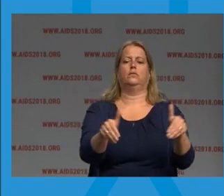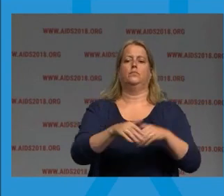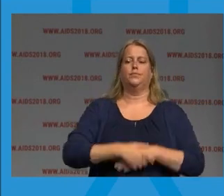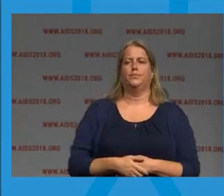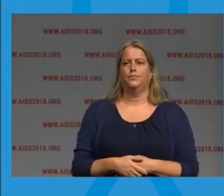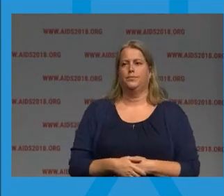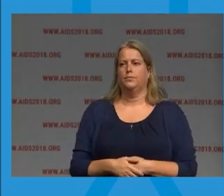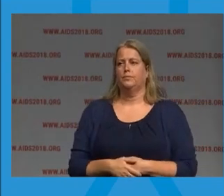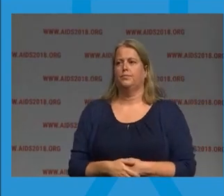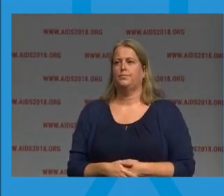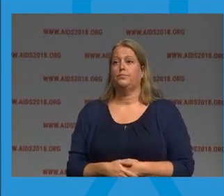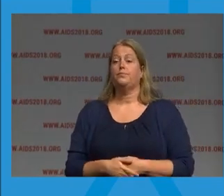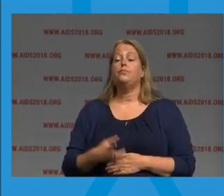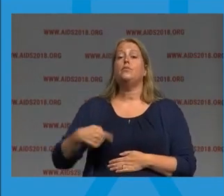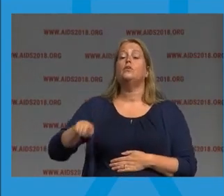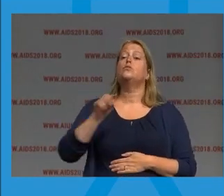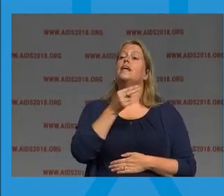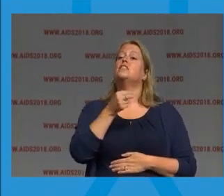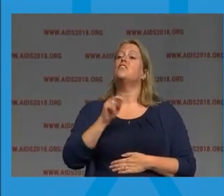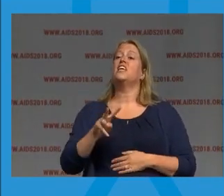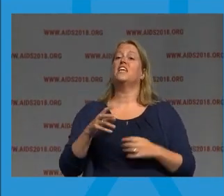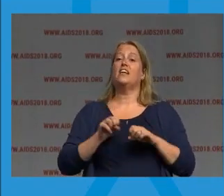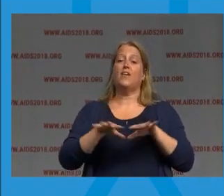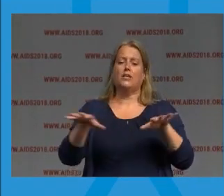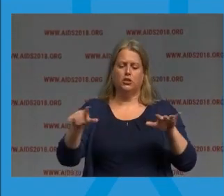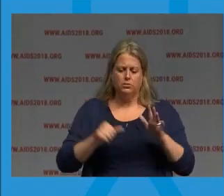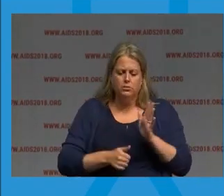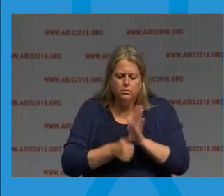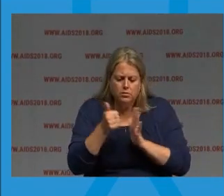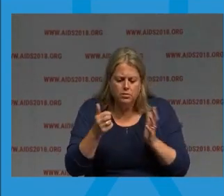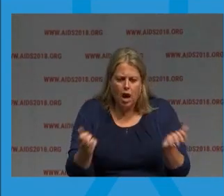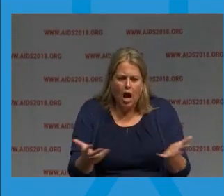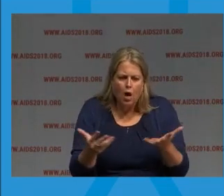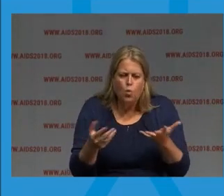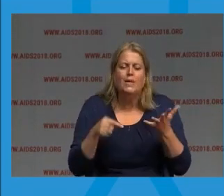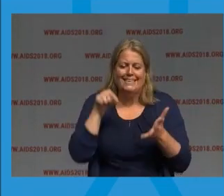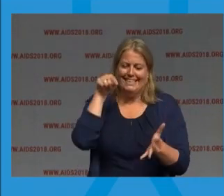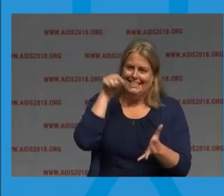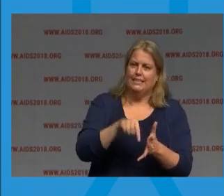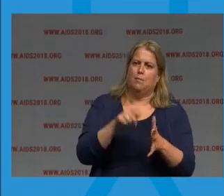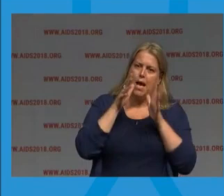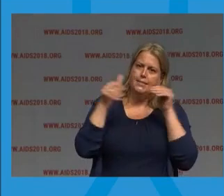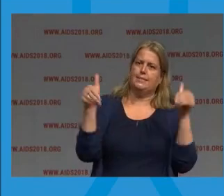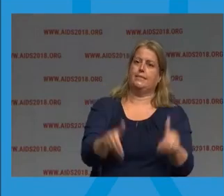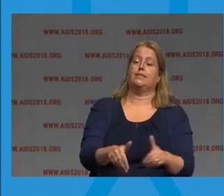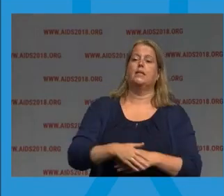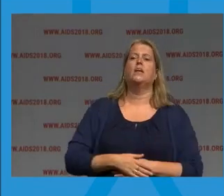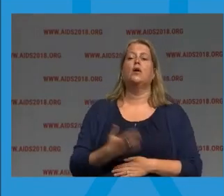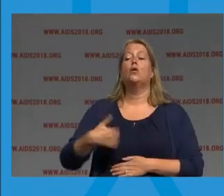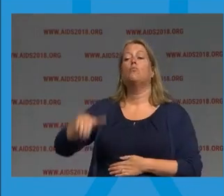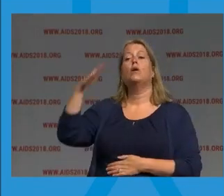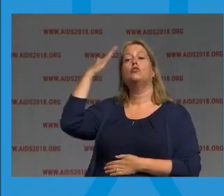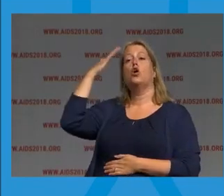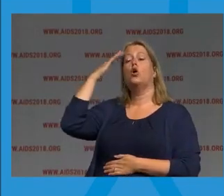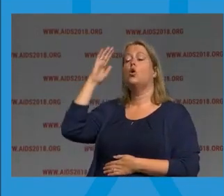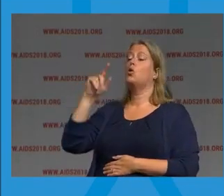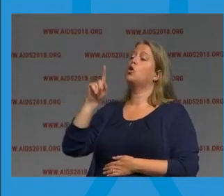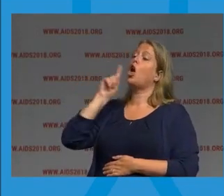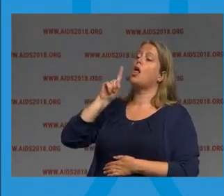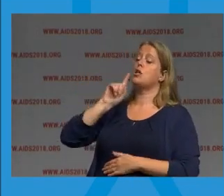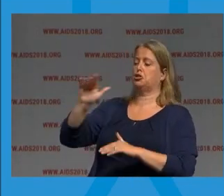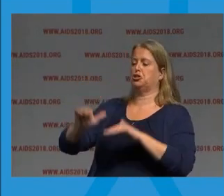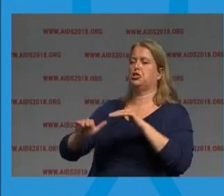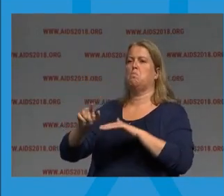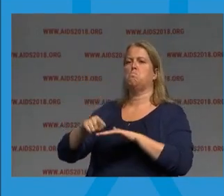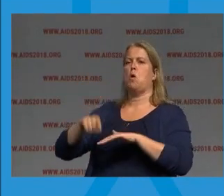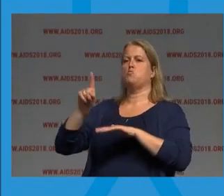drivers of HIV infection is essential. We know that adolescent girls are worst affected. They're